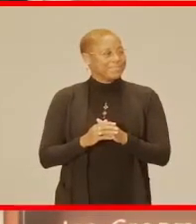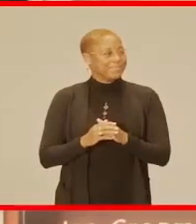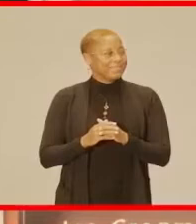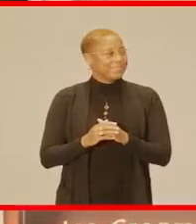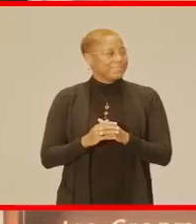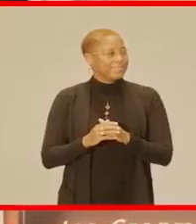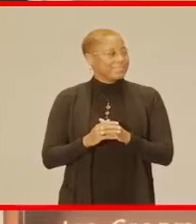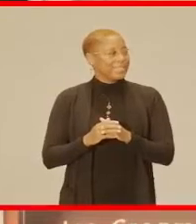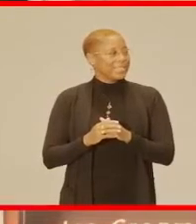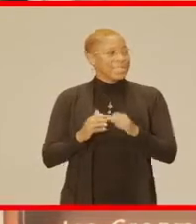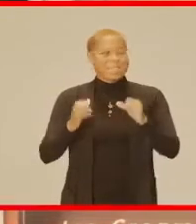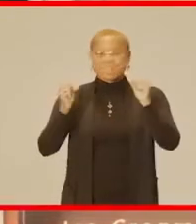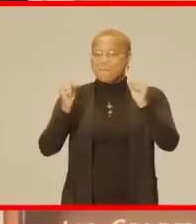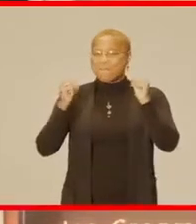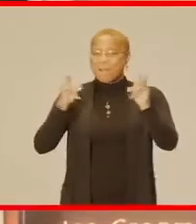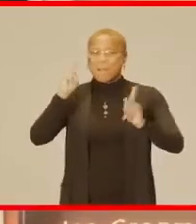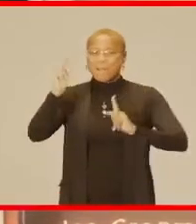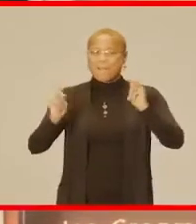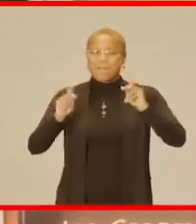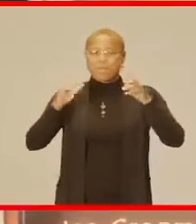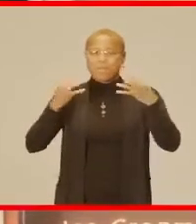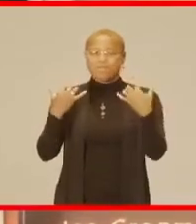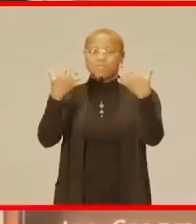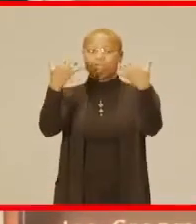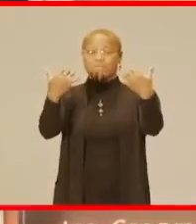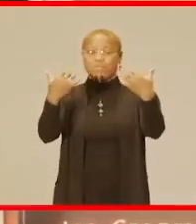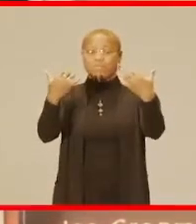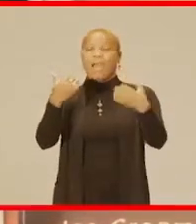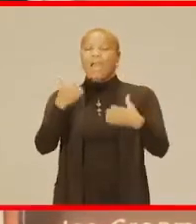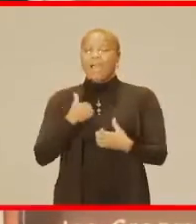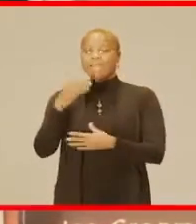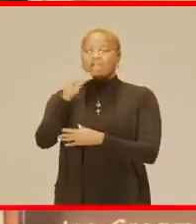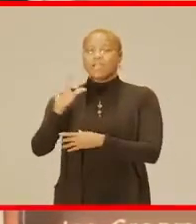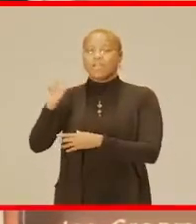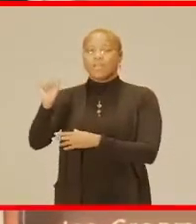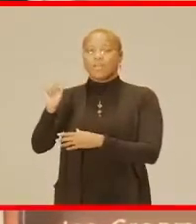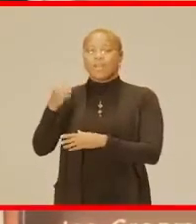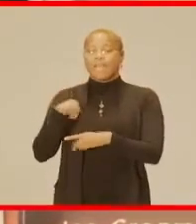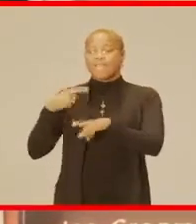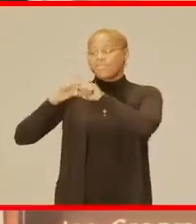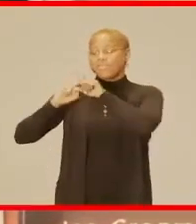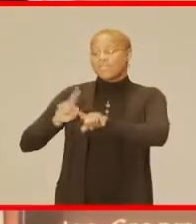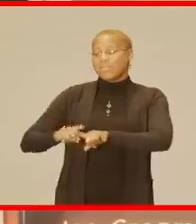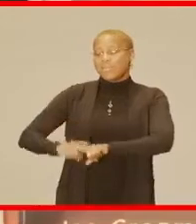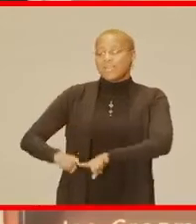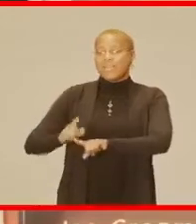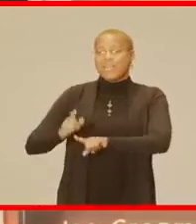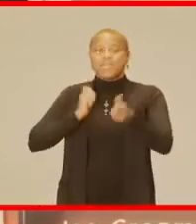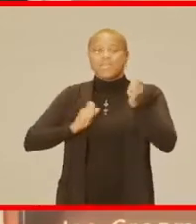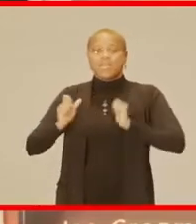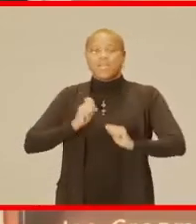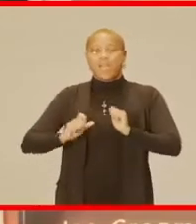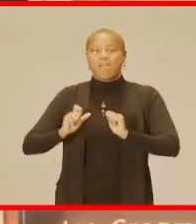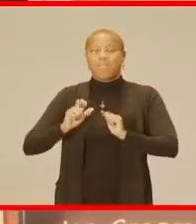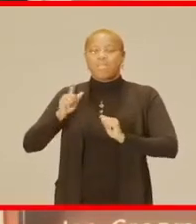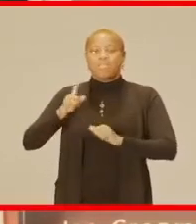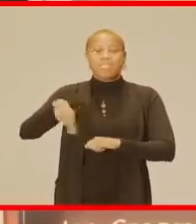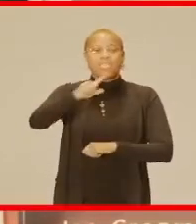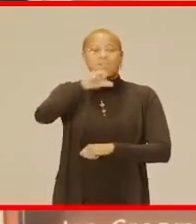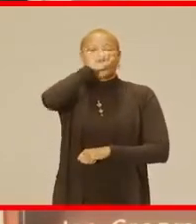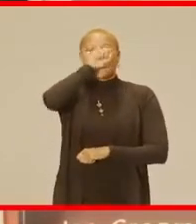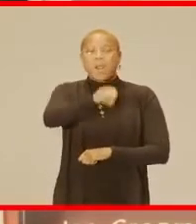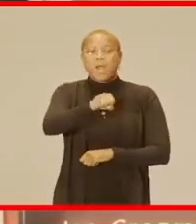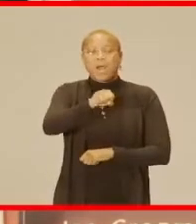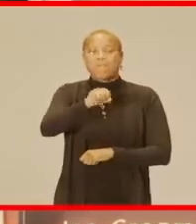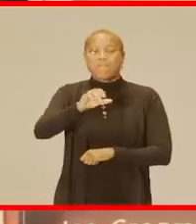There are many people in this room with disabilities who have different anime series that they love and they might